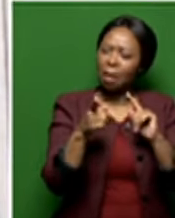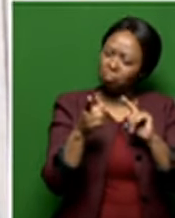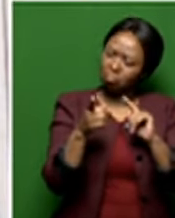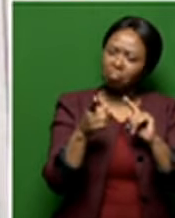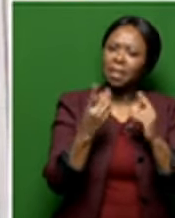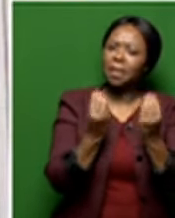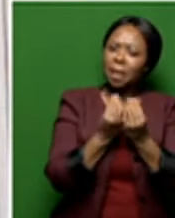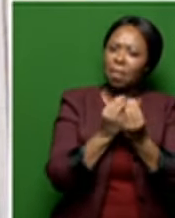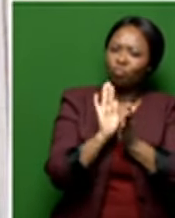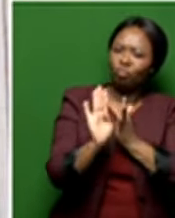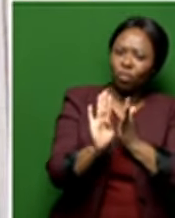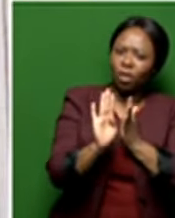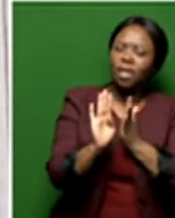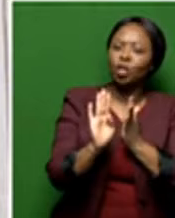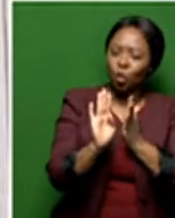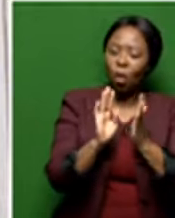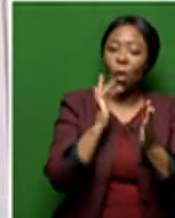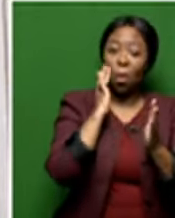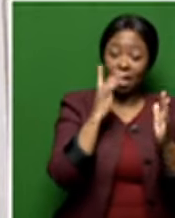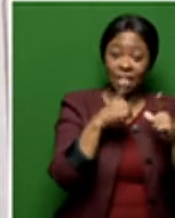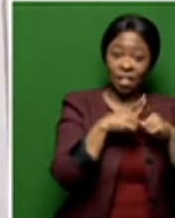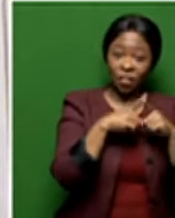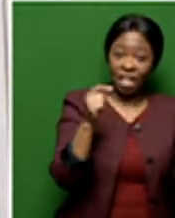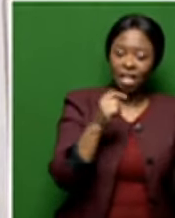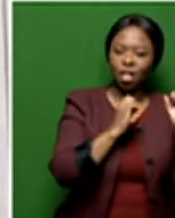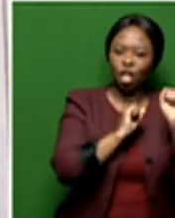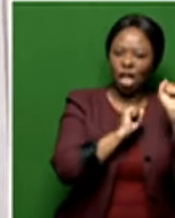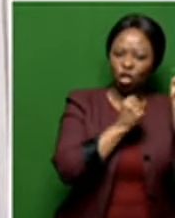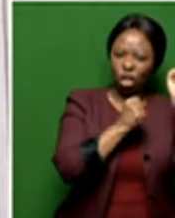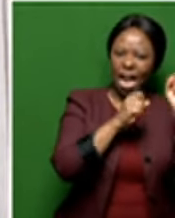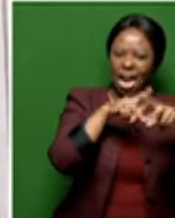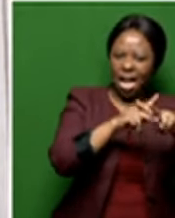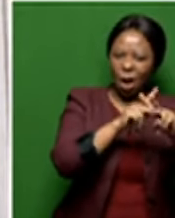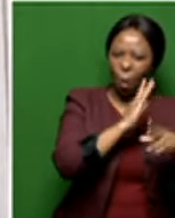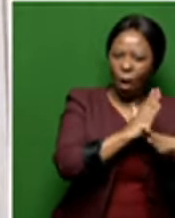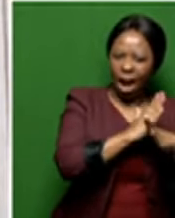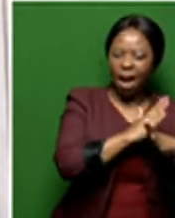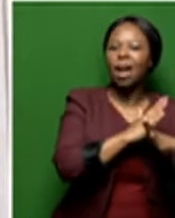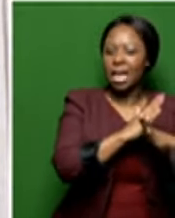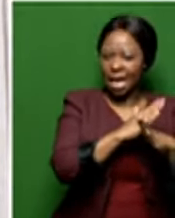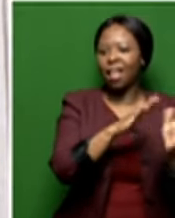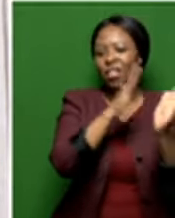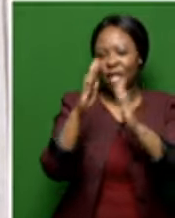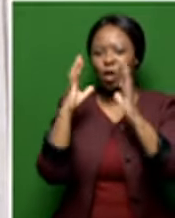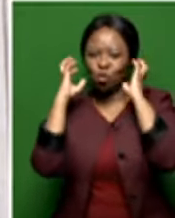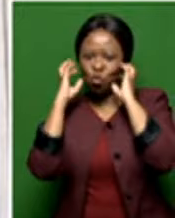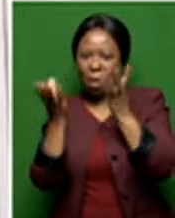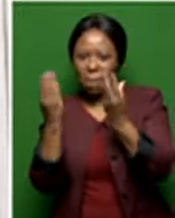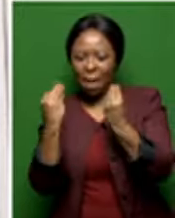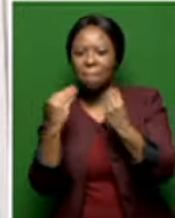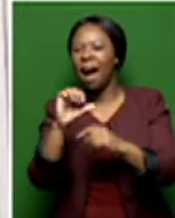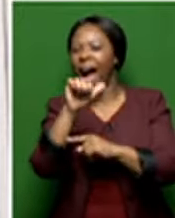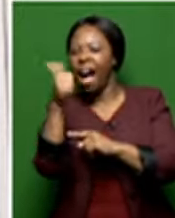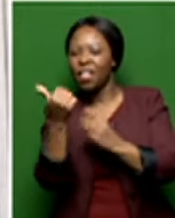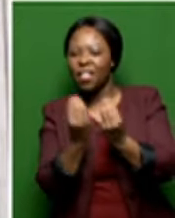space, which I had left, that when I'm done with engineering and I'm retiring, I'm gonna get a studio in there and start doing